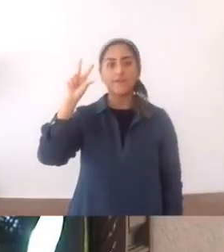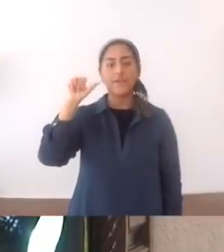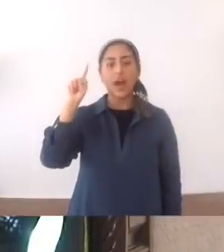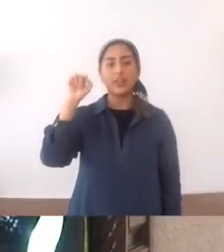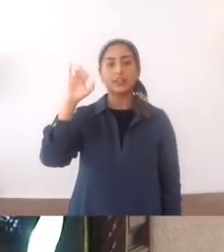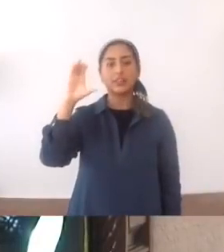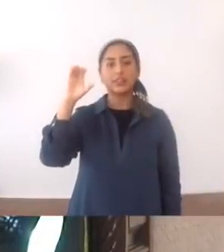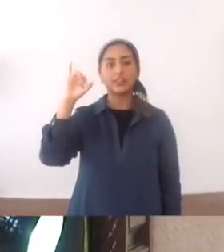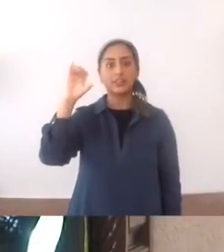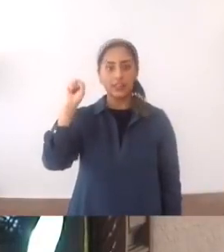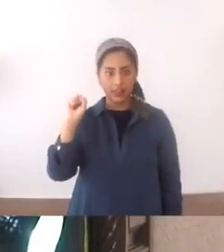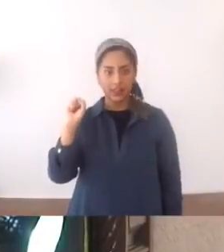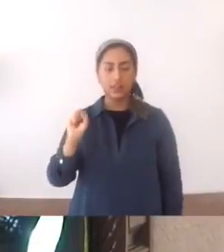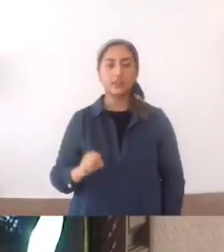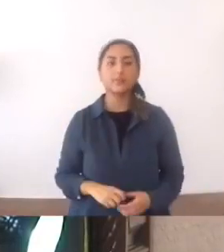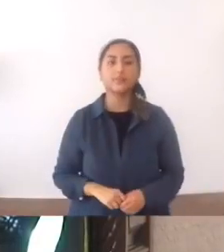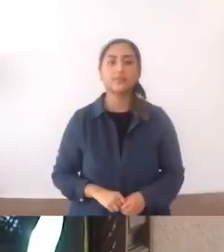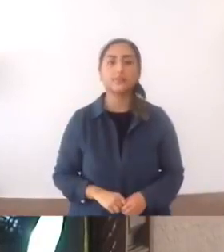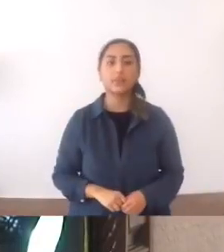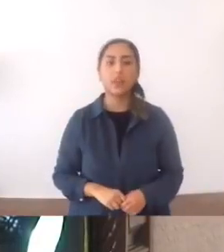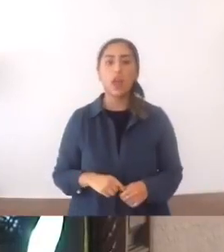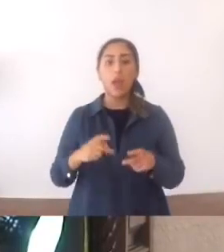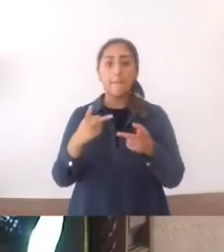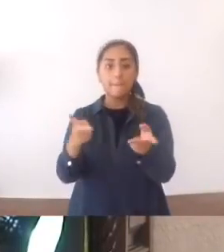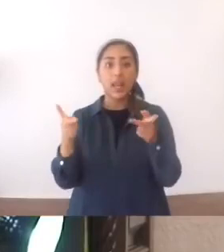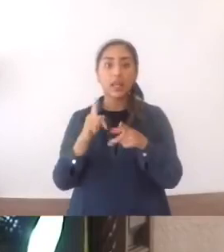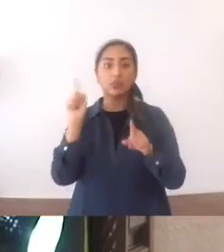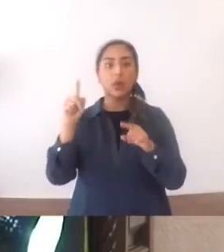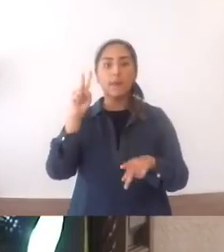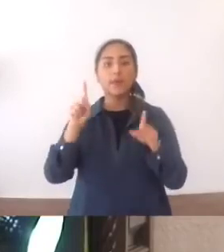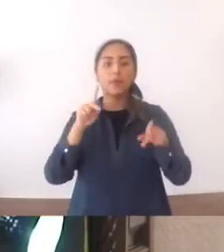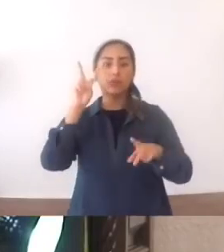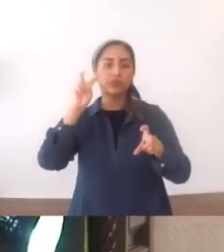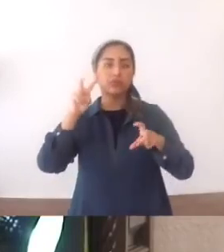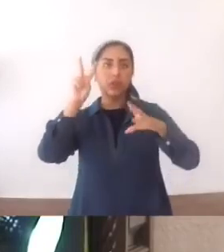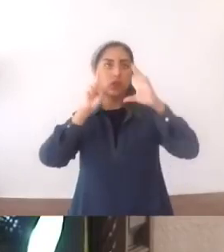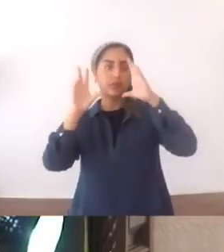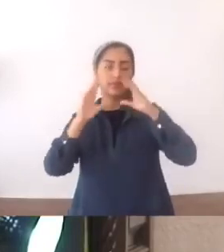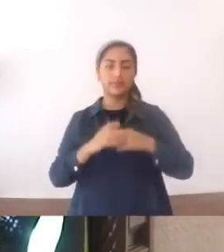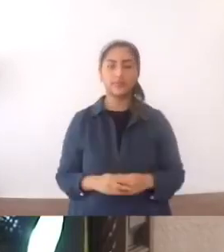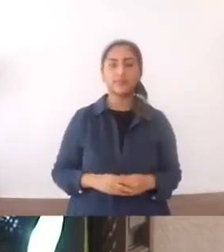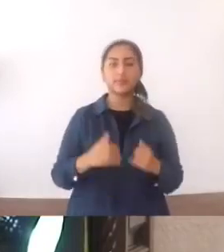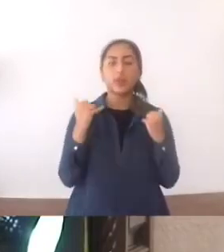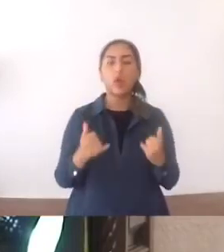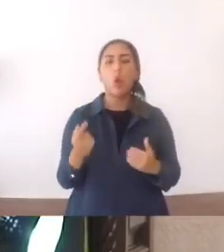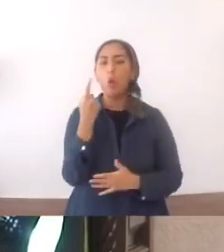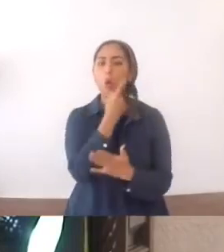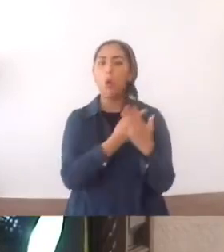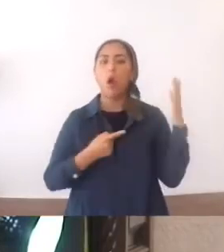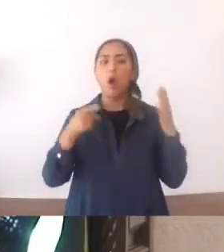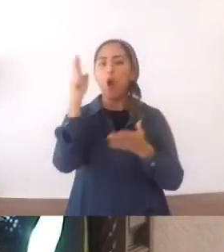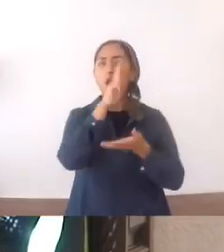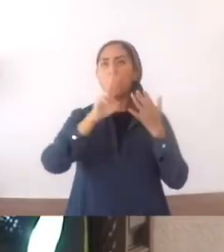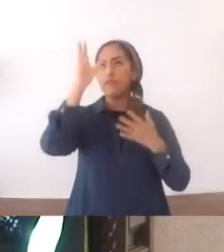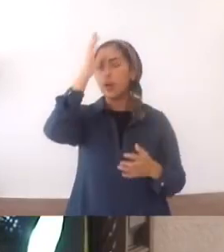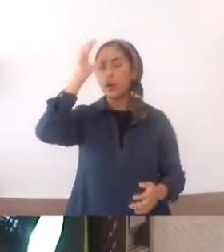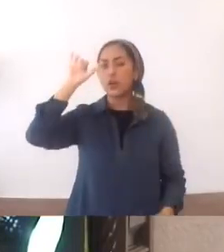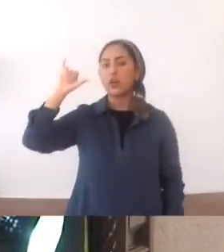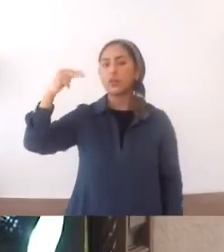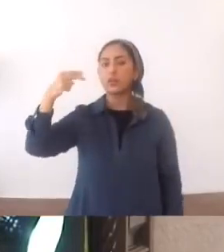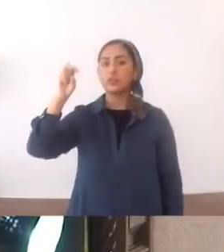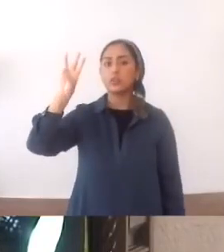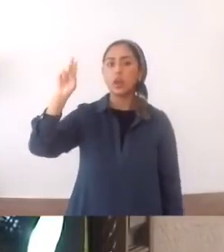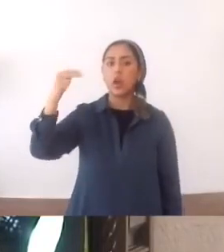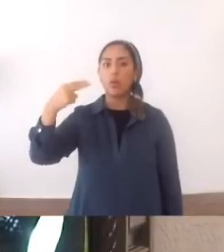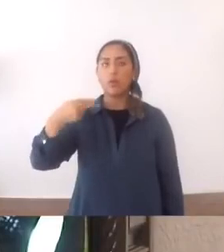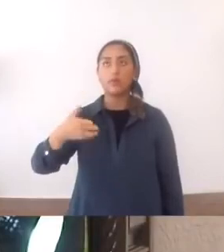vaticinio, And then that is a center es of un Vatican, centro de adivinación. a center of divination. Ahora, ¿qué es lo que el eterno Yahweh